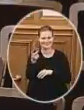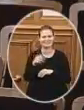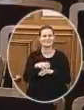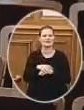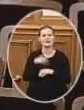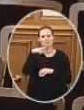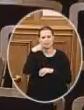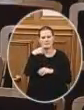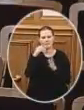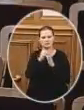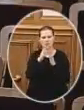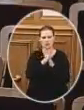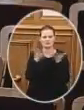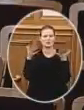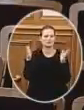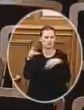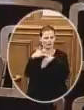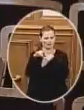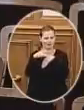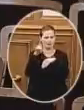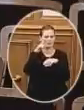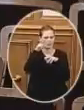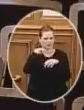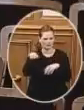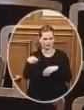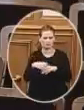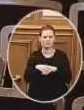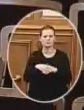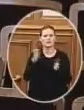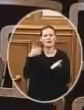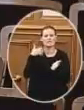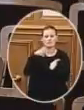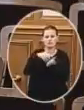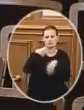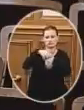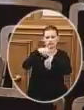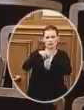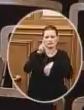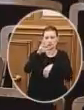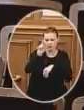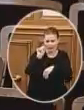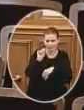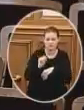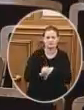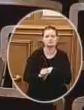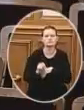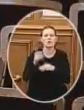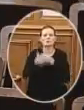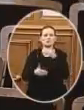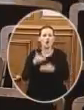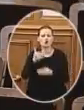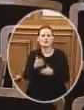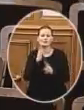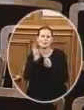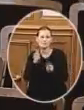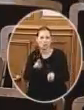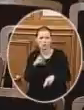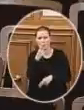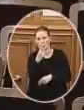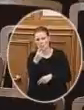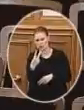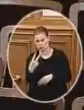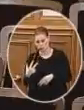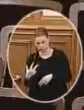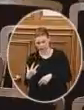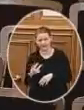public documents that are already available. They include the draft people plan. They include the progress reports 1, 2, and 3. They also